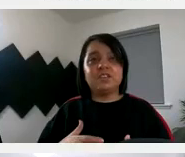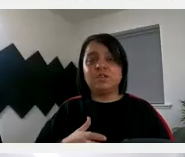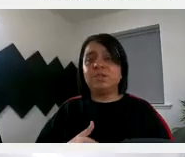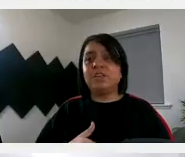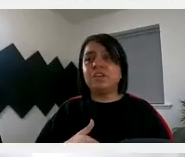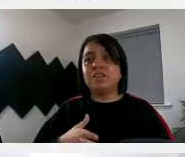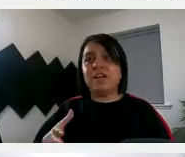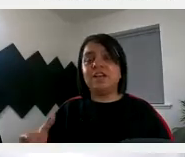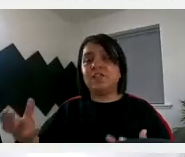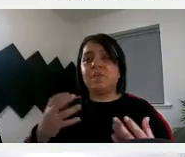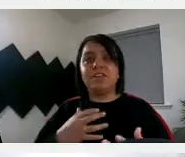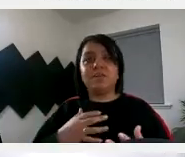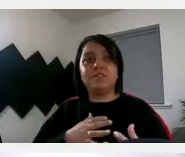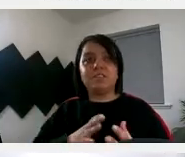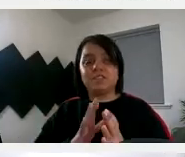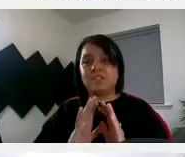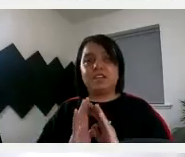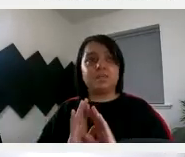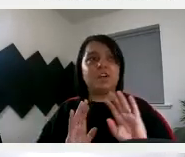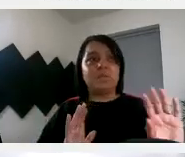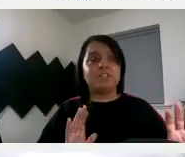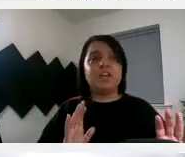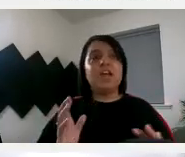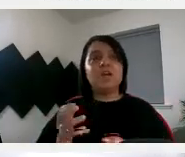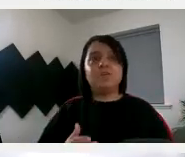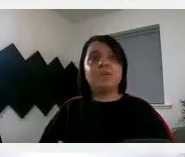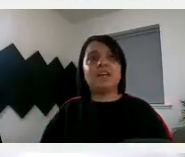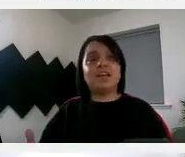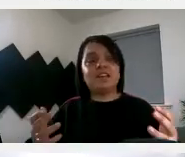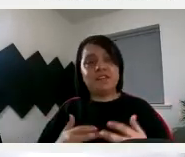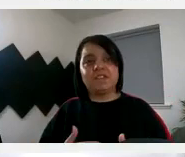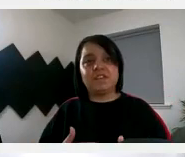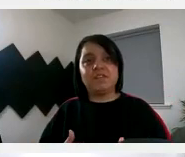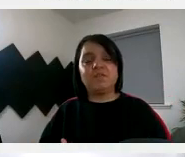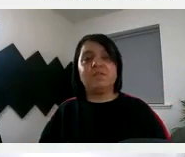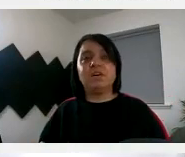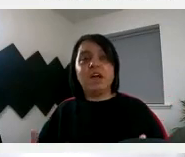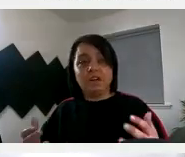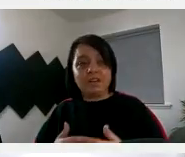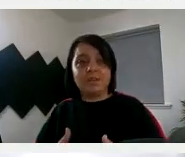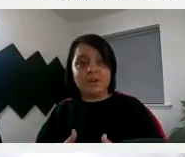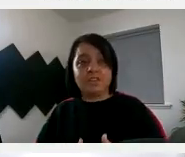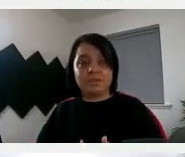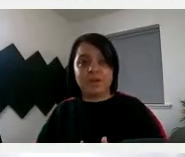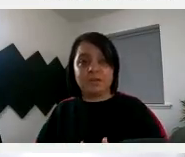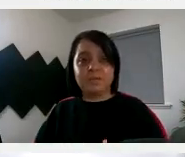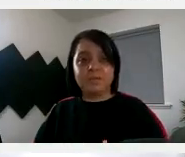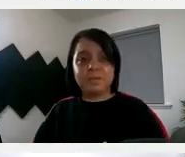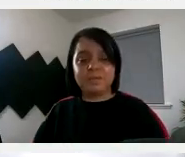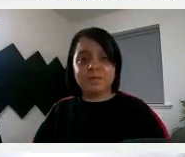So something you say, if your body language is saying something opposite, people can get defensive or offended by it as